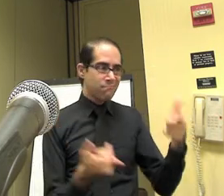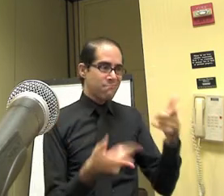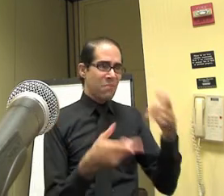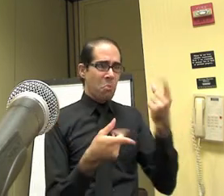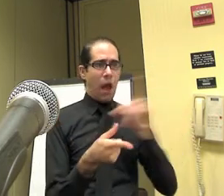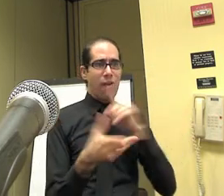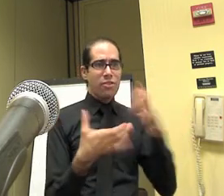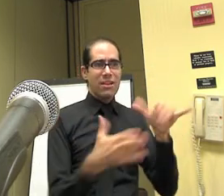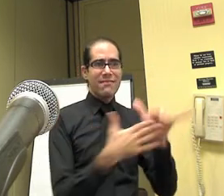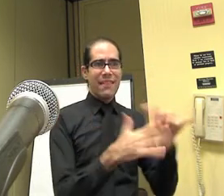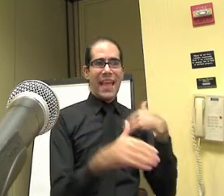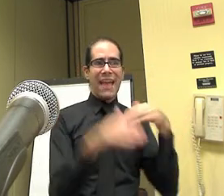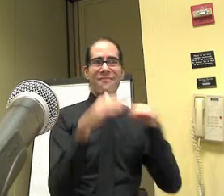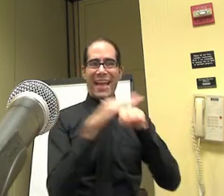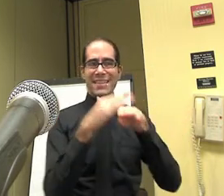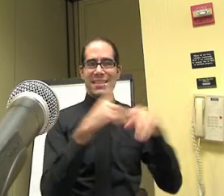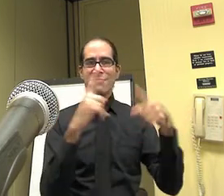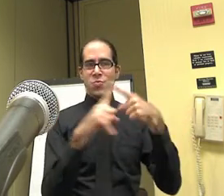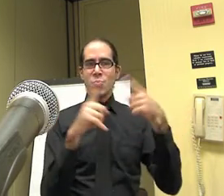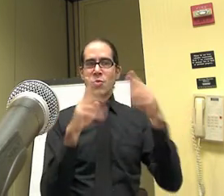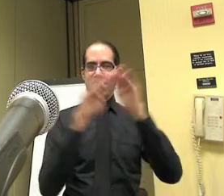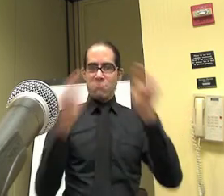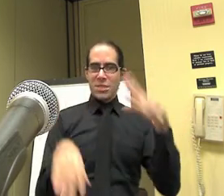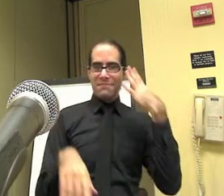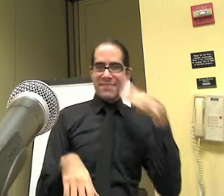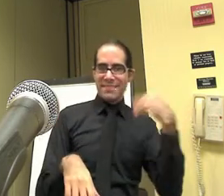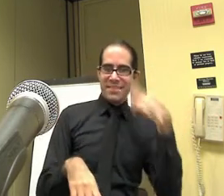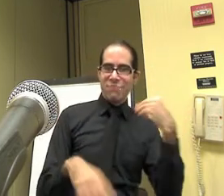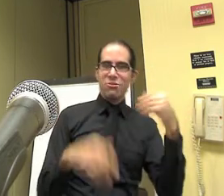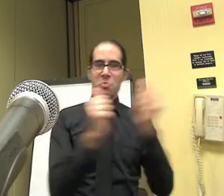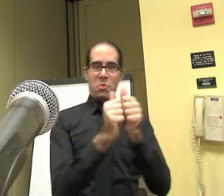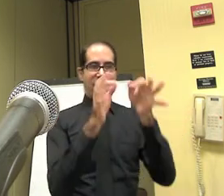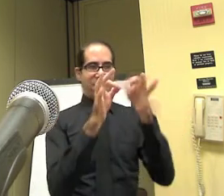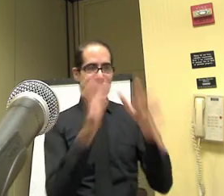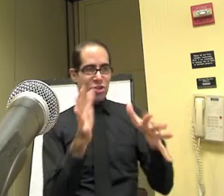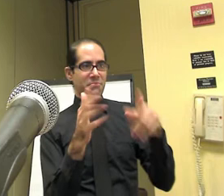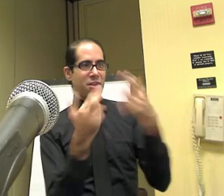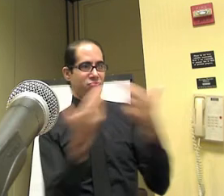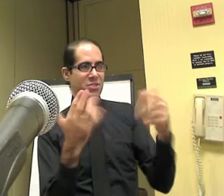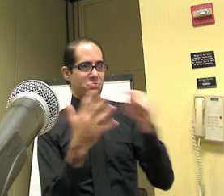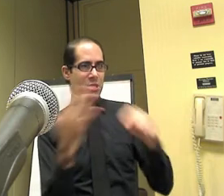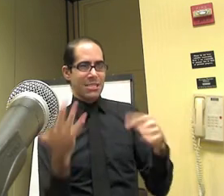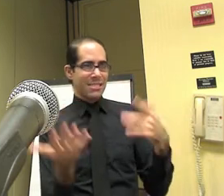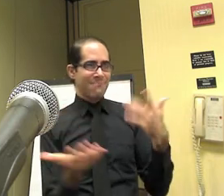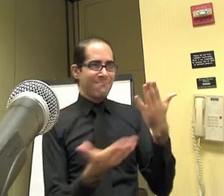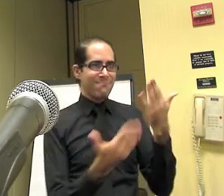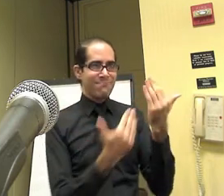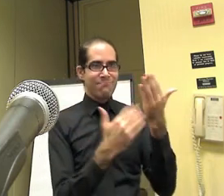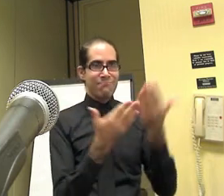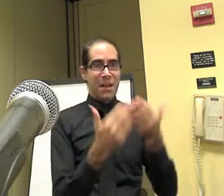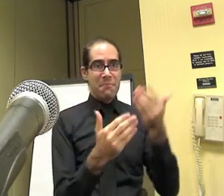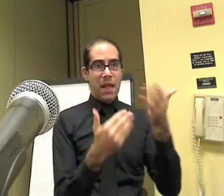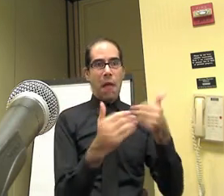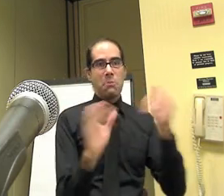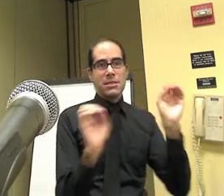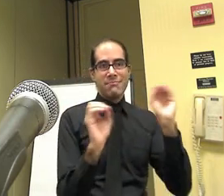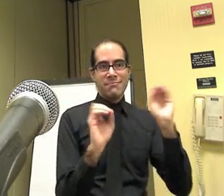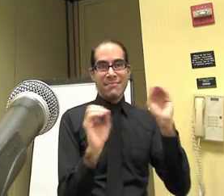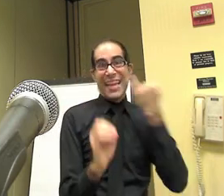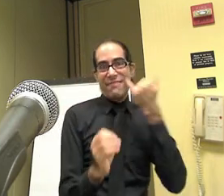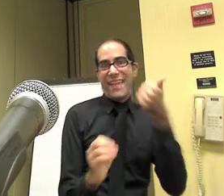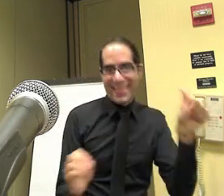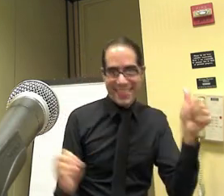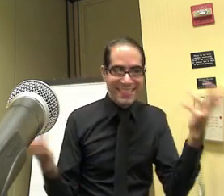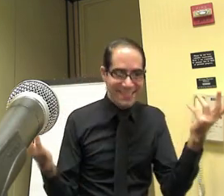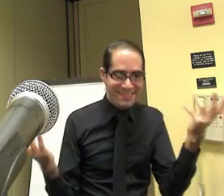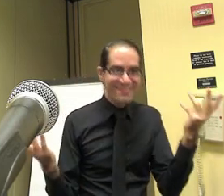they live out in a farmland or out west, they can get the museum experience with interpreted resources,